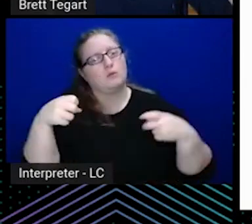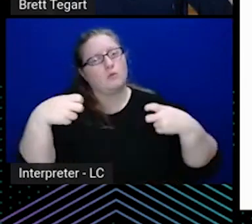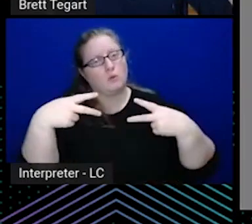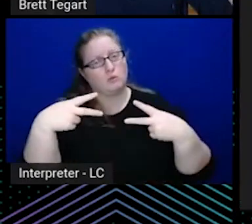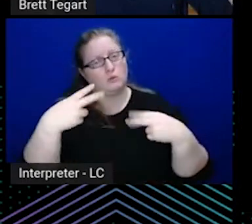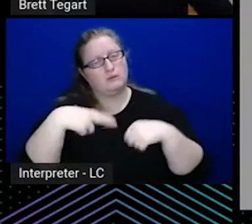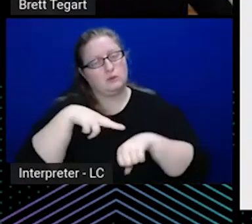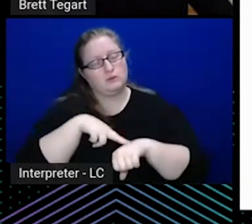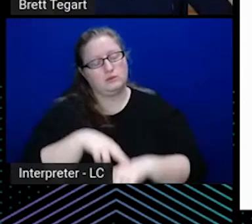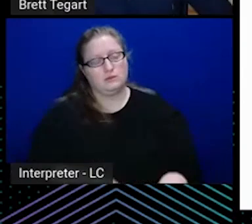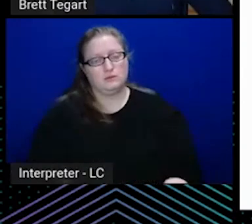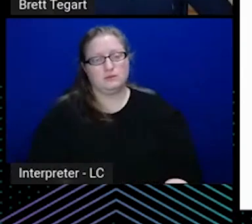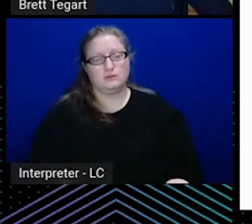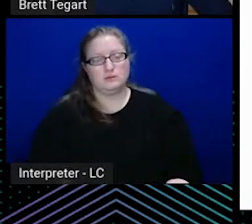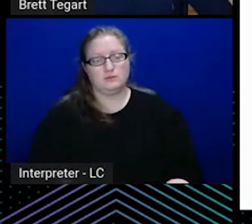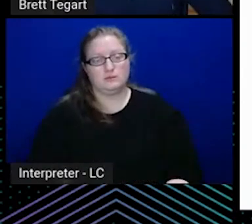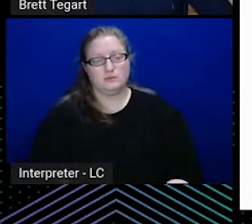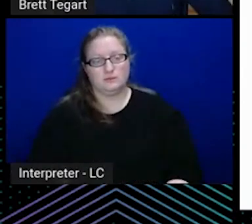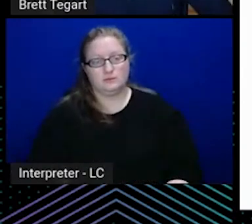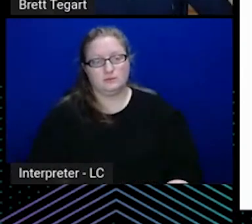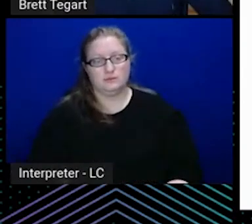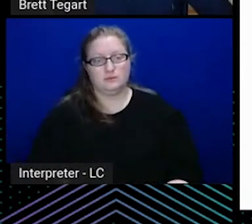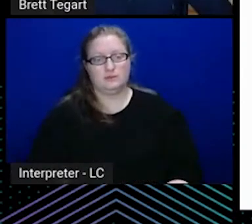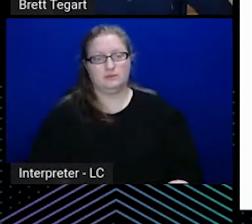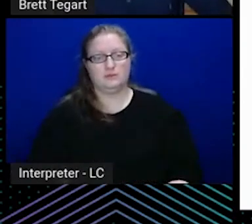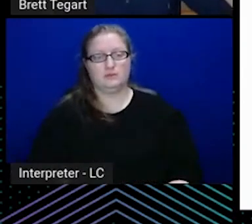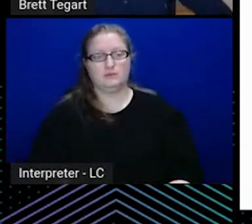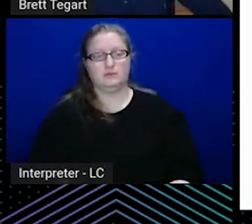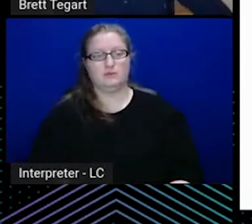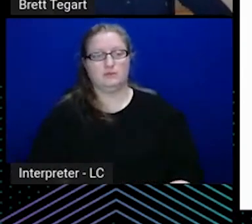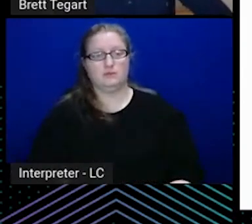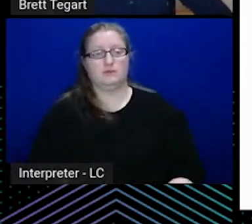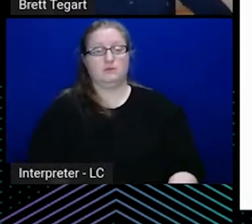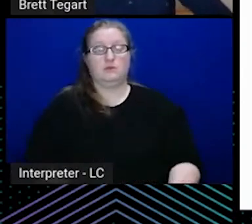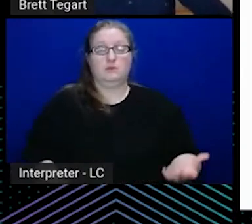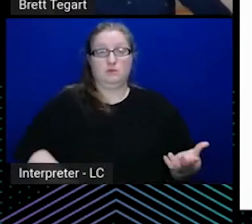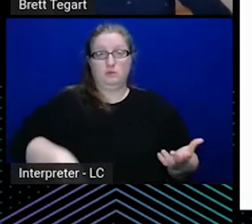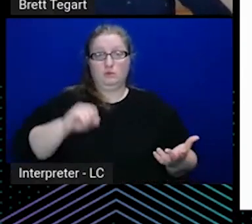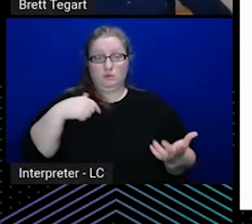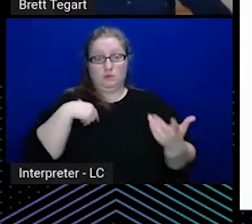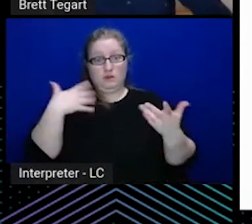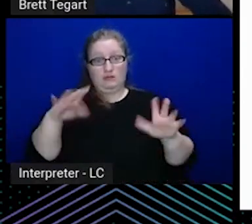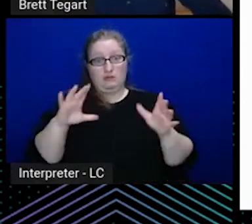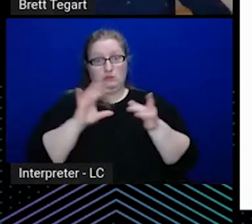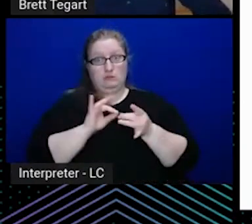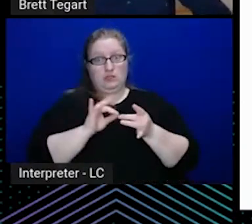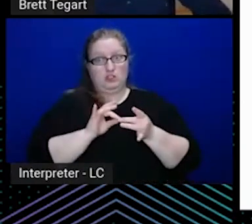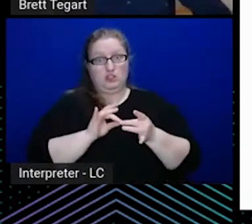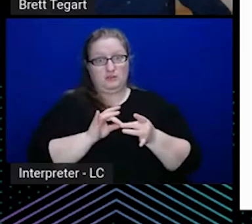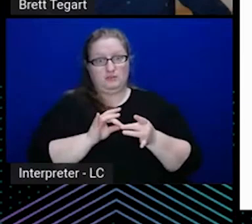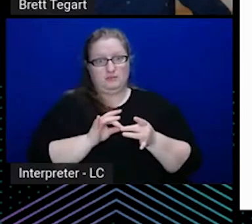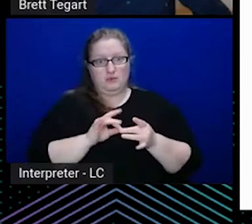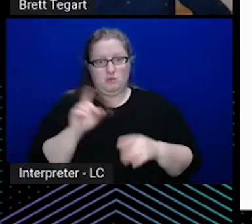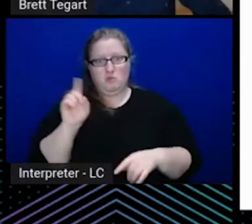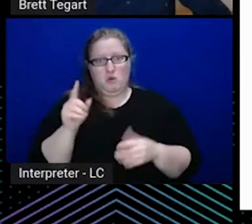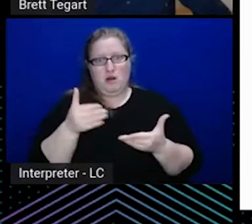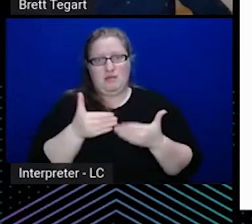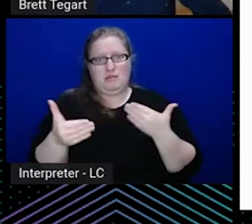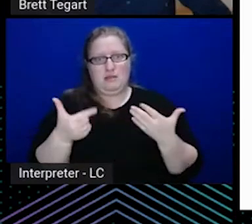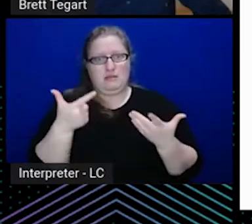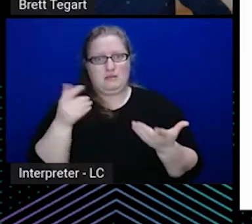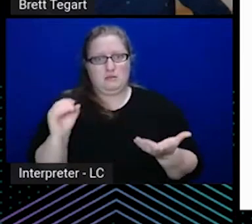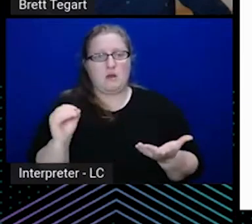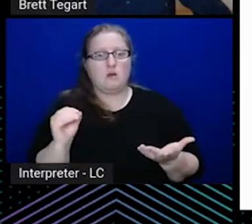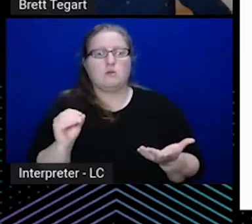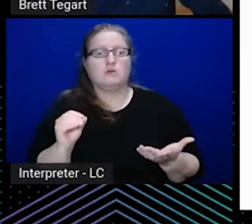Next slide, please. So I said, right, what goes where? We have a clear cut. It's obviously